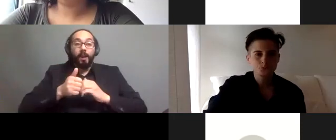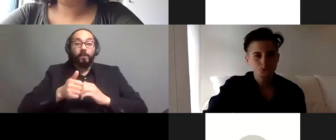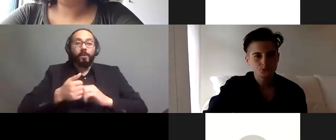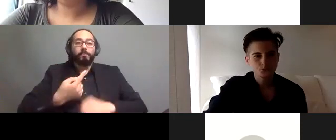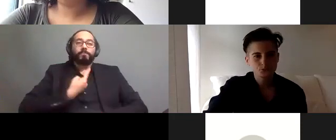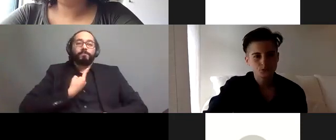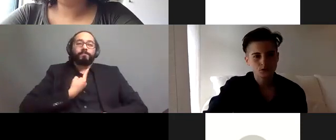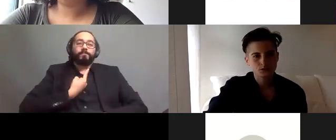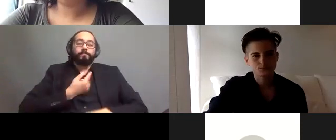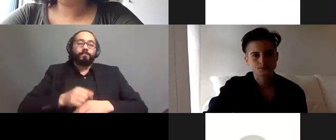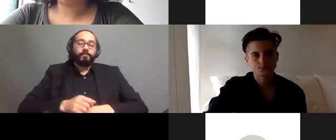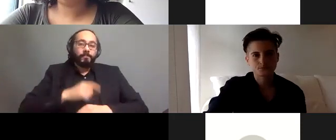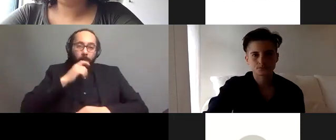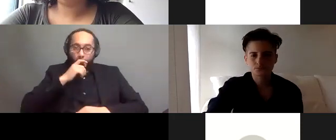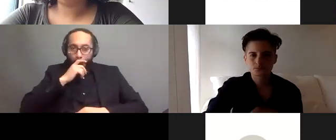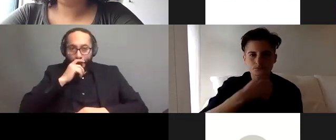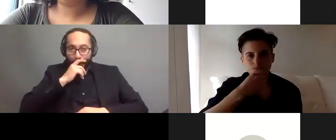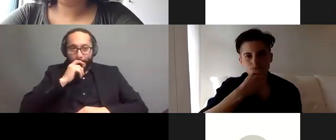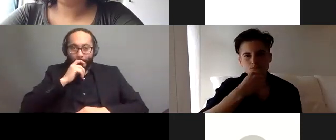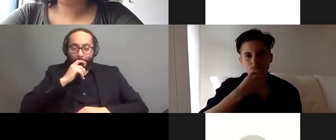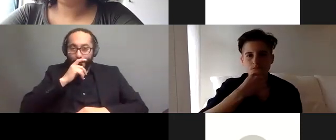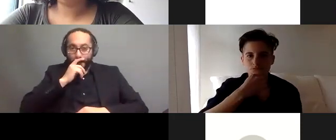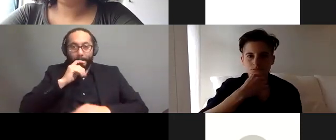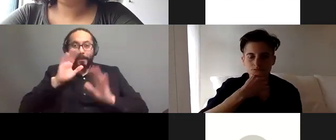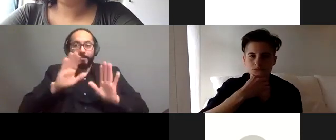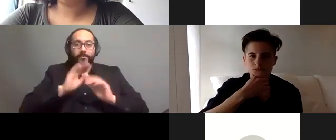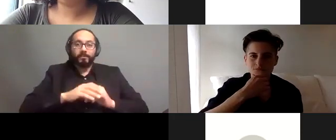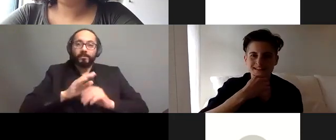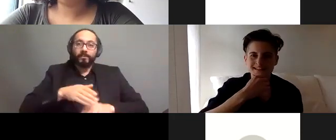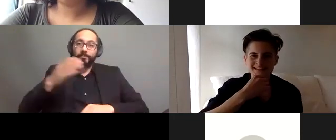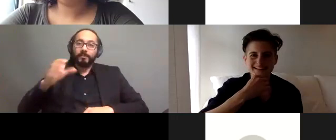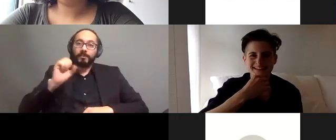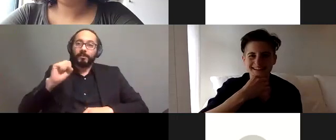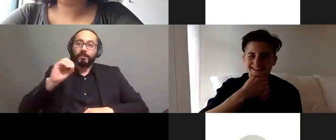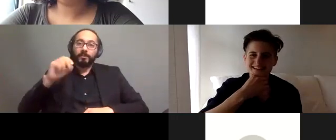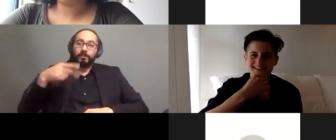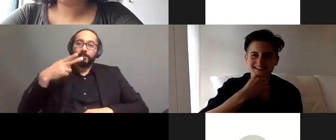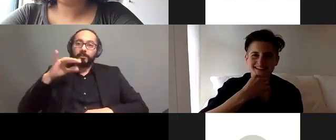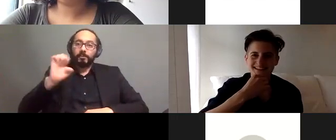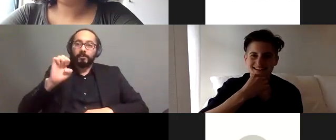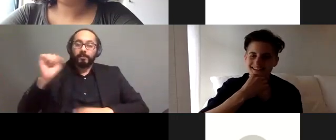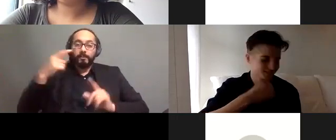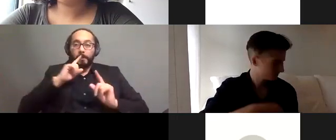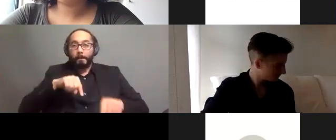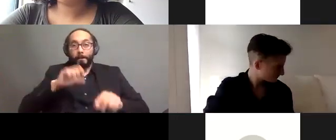Yeah, awesome. It's amazing. Sophia, could you answer the same question? Yes, of course.